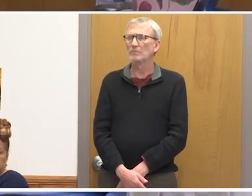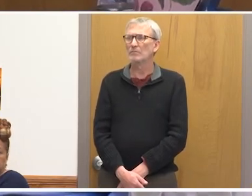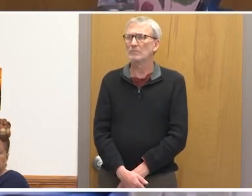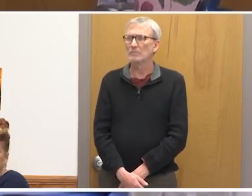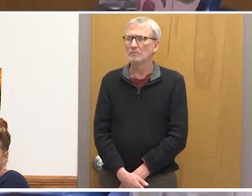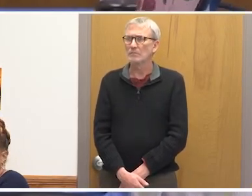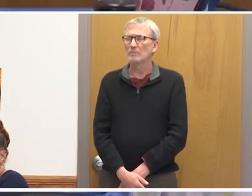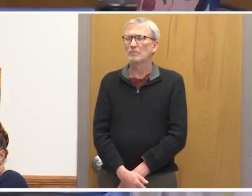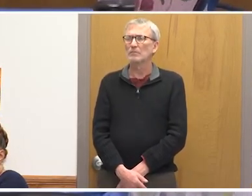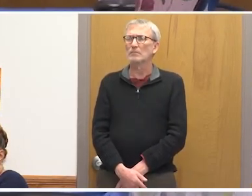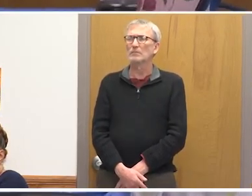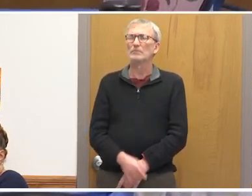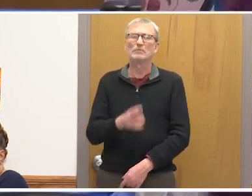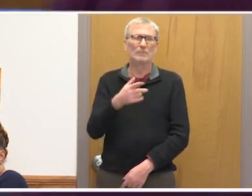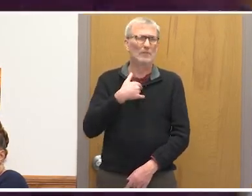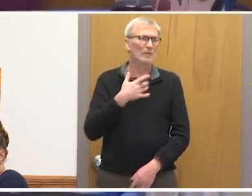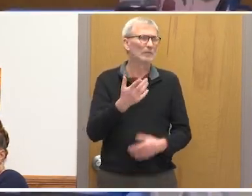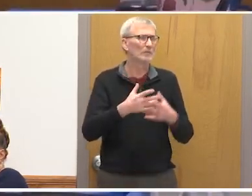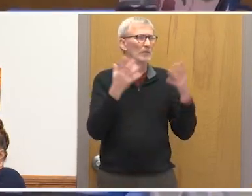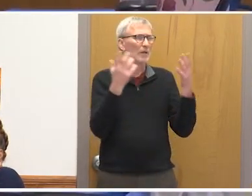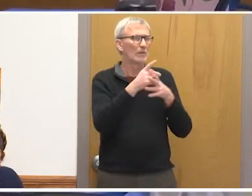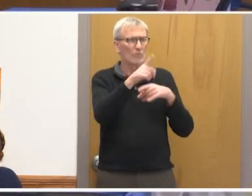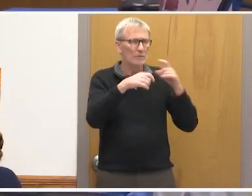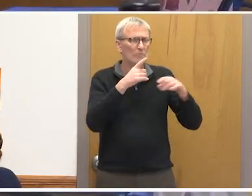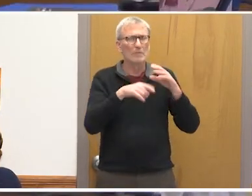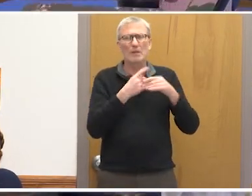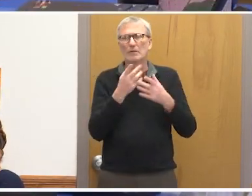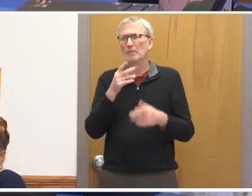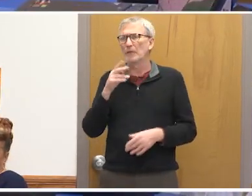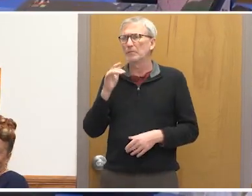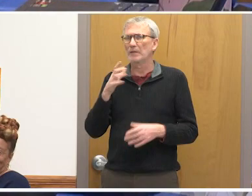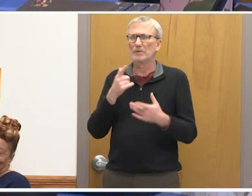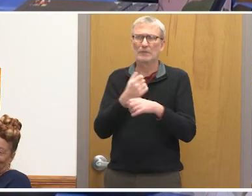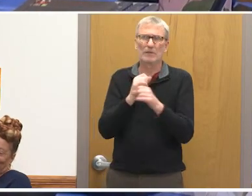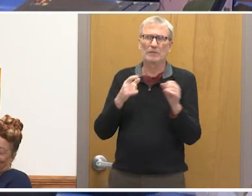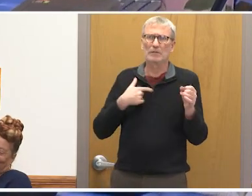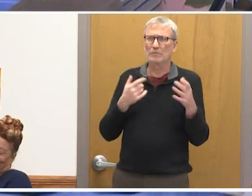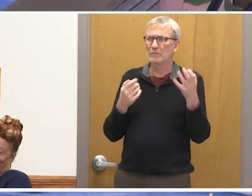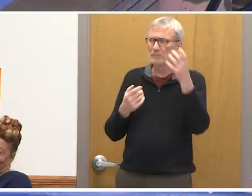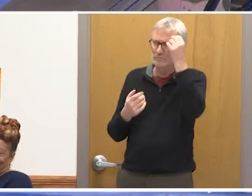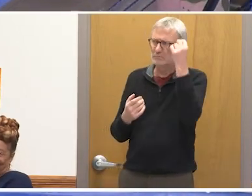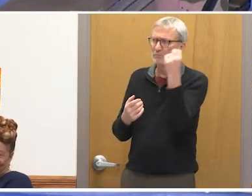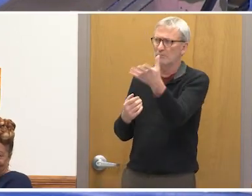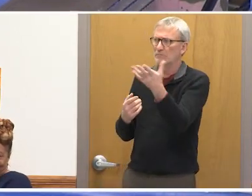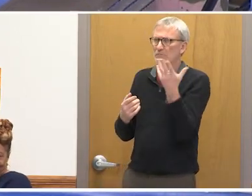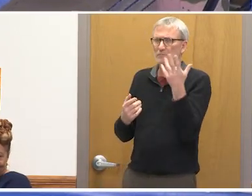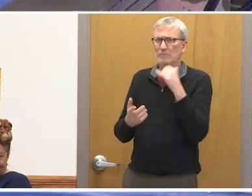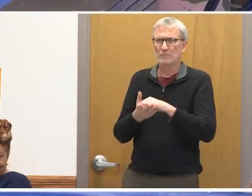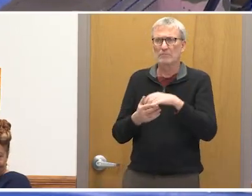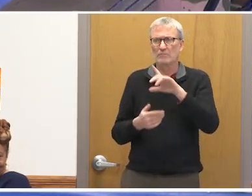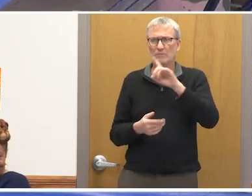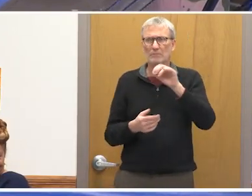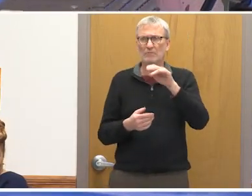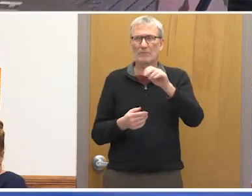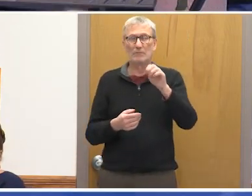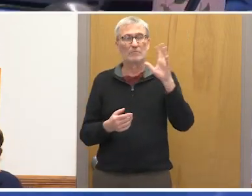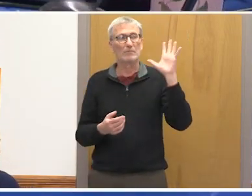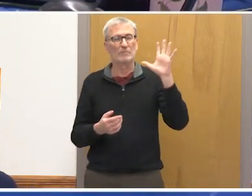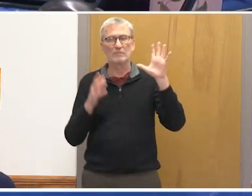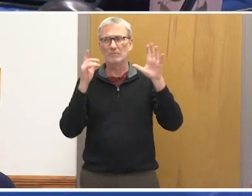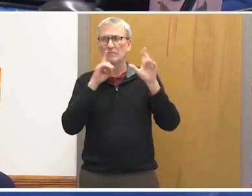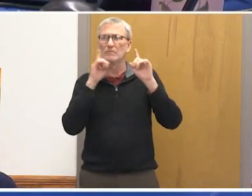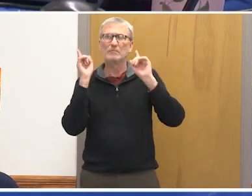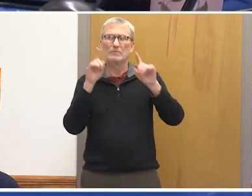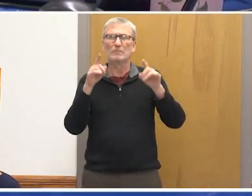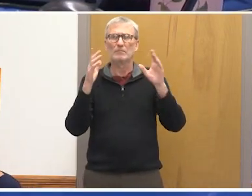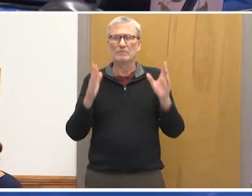Okay, but because there were a lot of questions about public safety, again, just want to highlight to you all that your Zone 5 commander is here